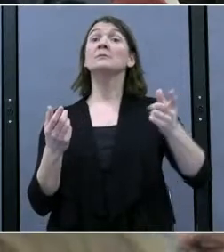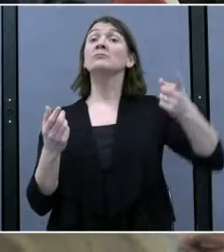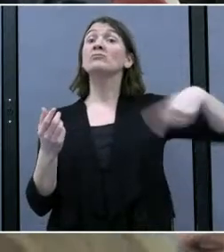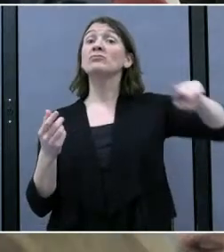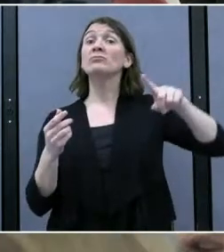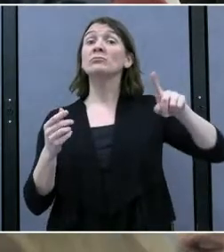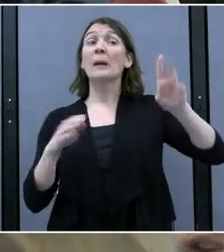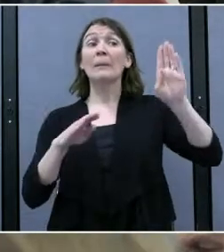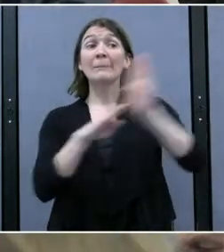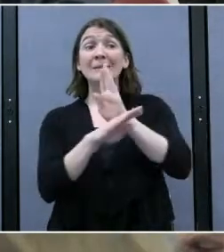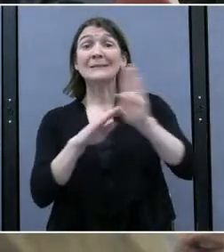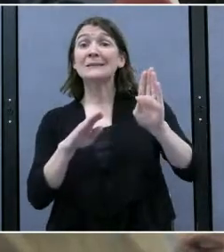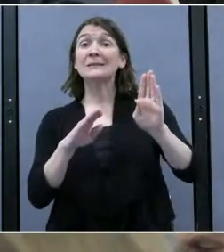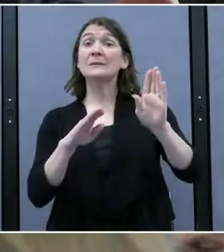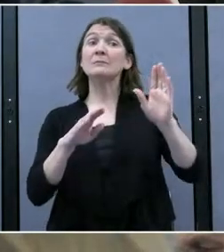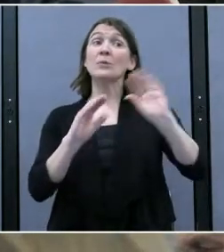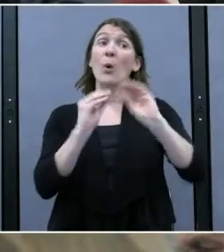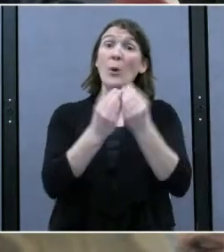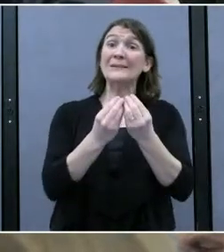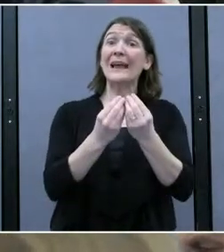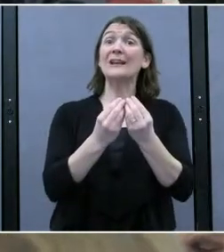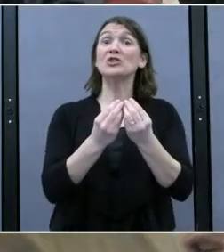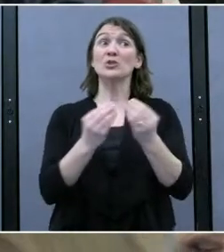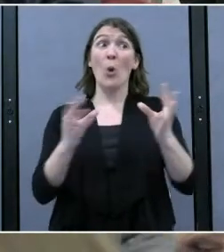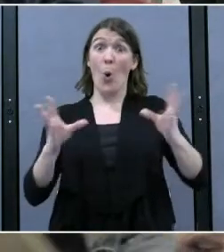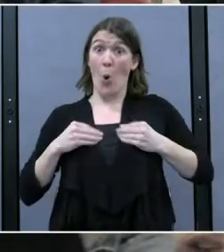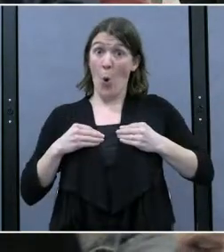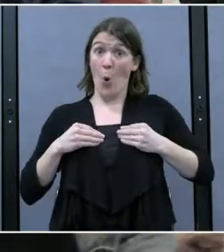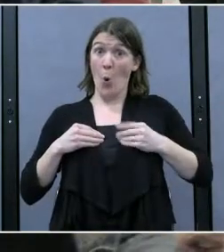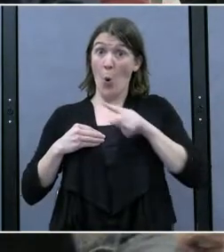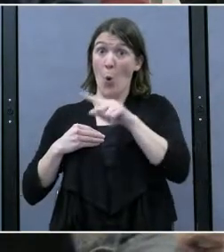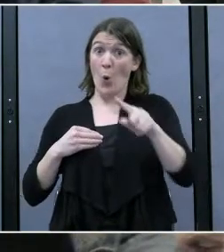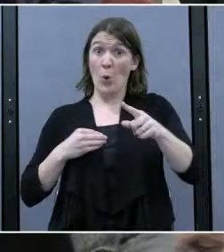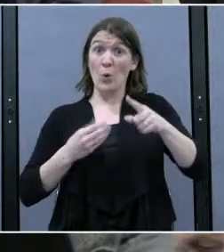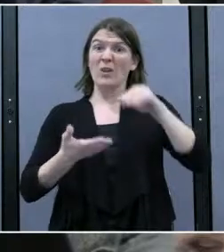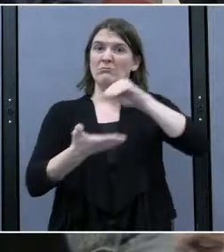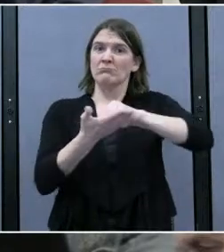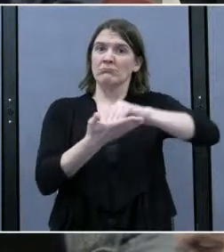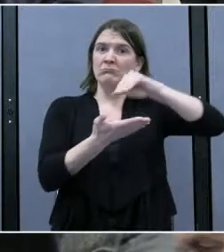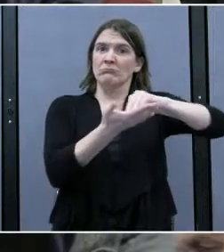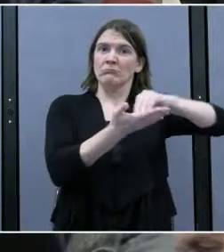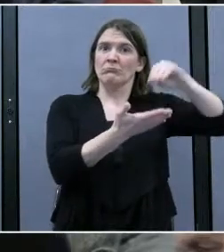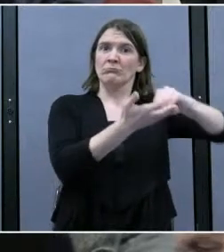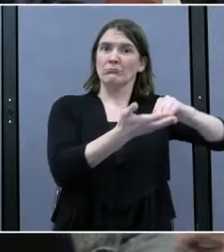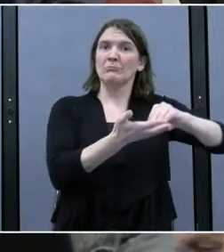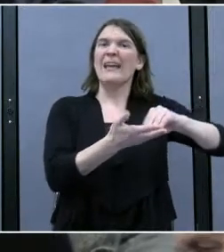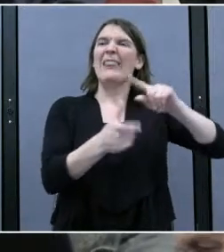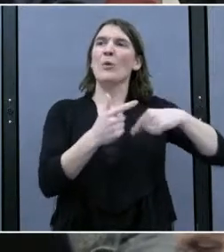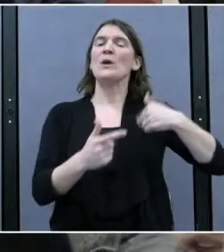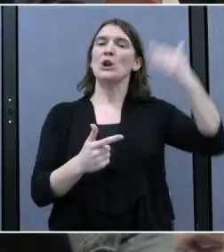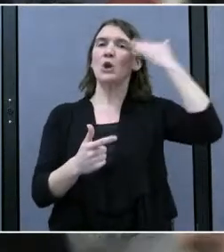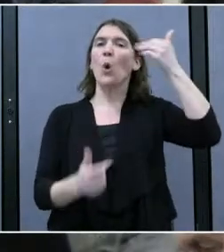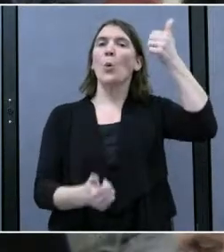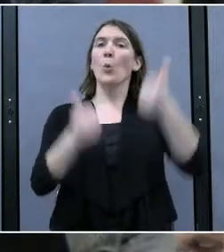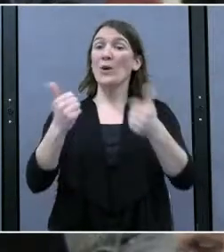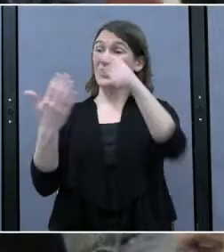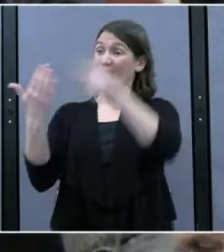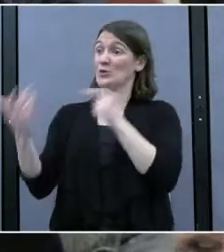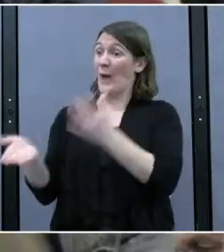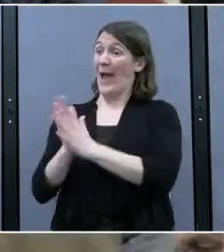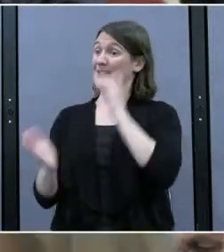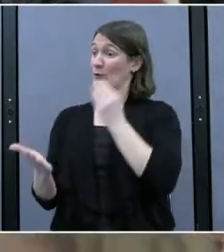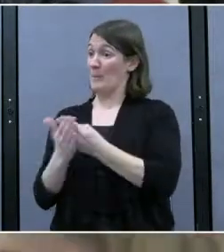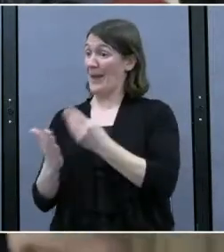and the identified property and the properties owned could be identified, so that Mr. Barber's question could be answered at town